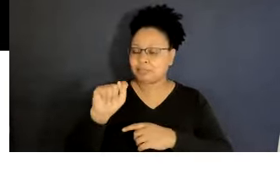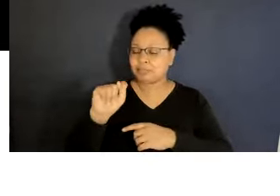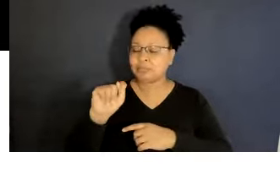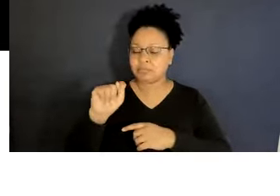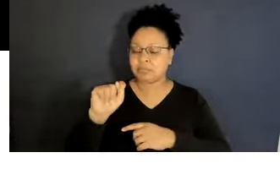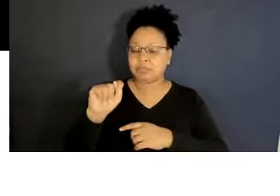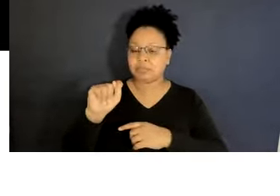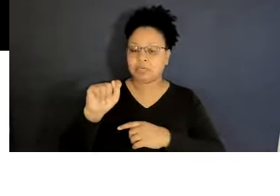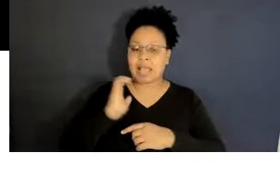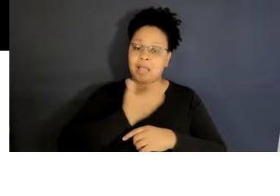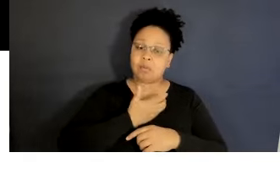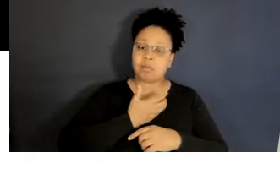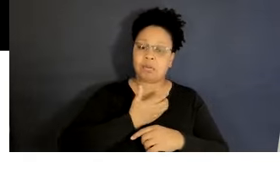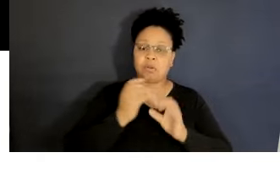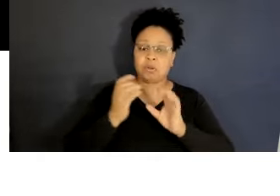our coalition